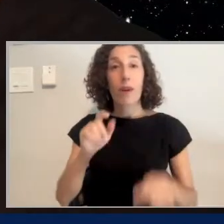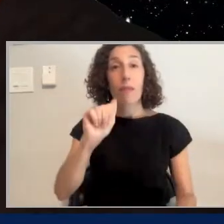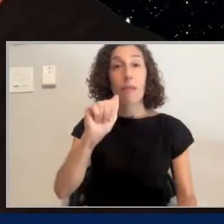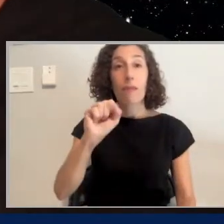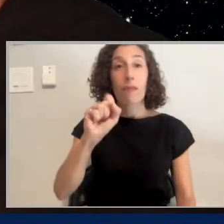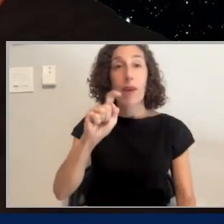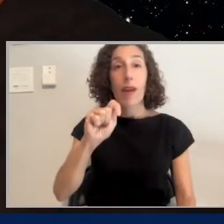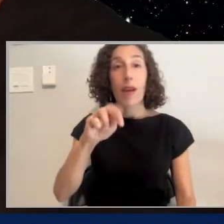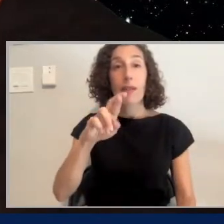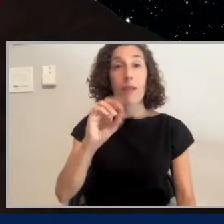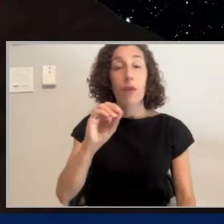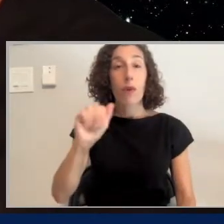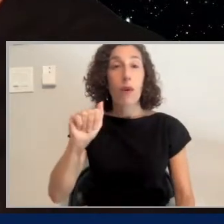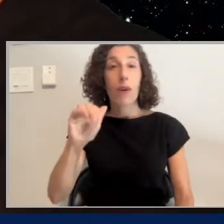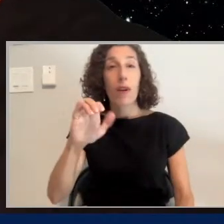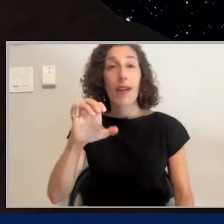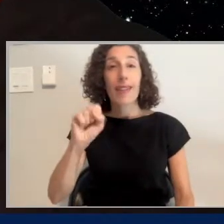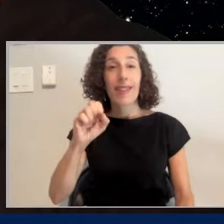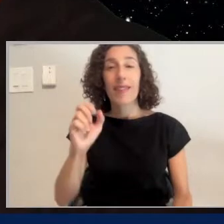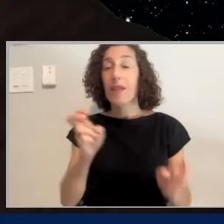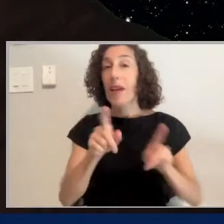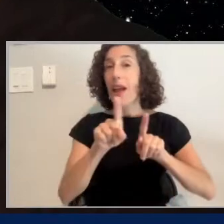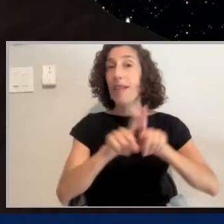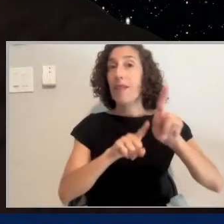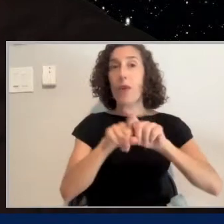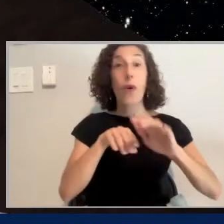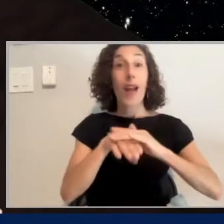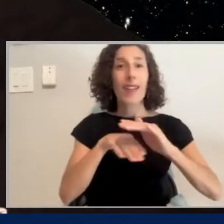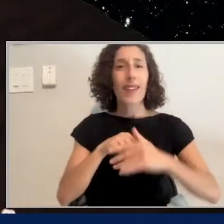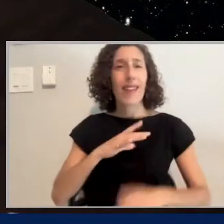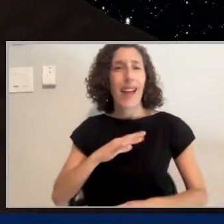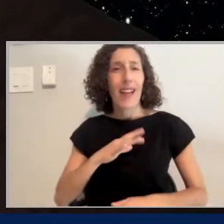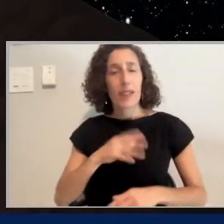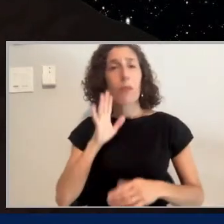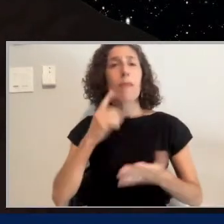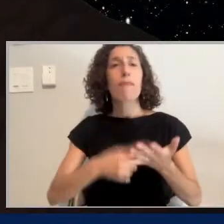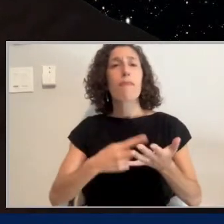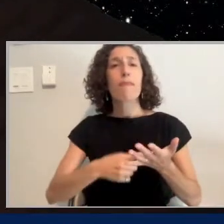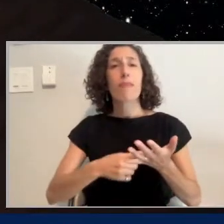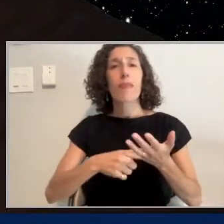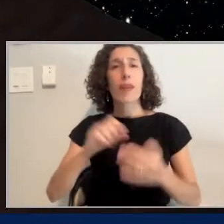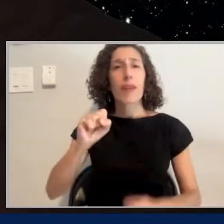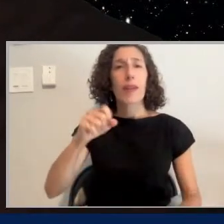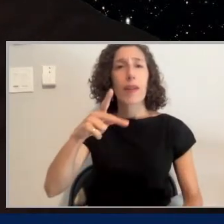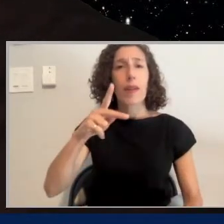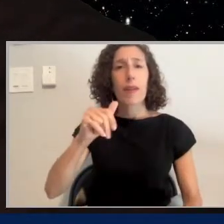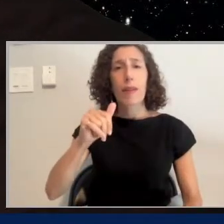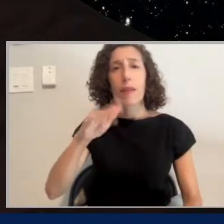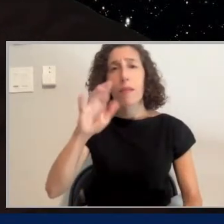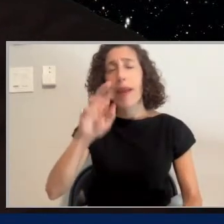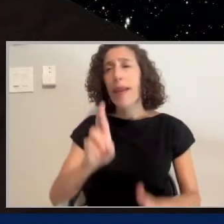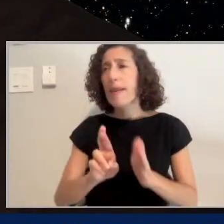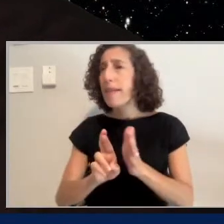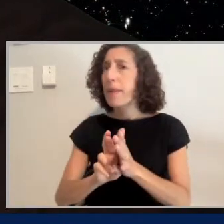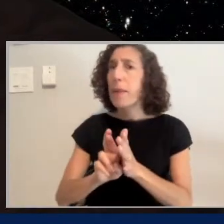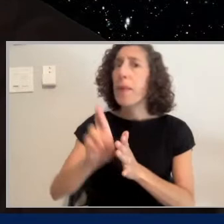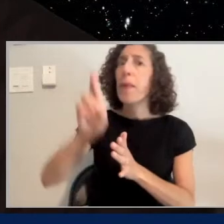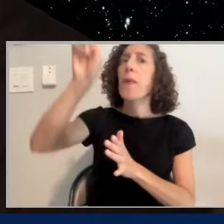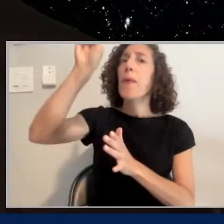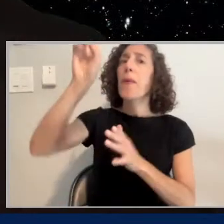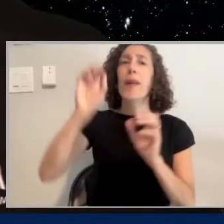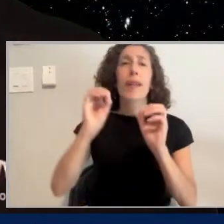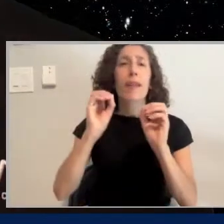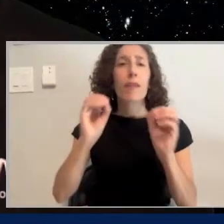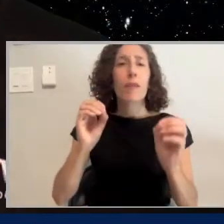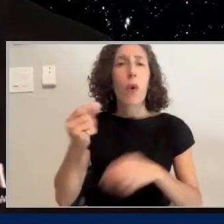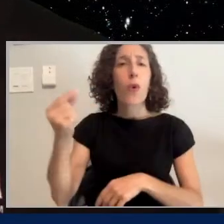some astronaut-style training, zero-G flights and that sort of stuff. But first, we've actually got a little bit of a pre-show, and I am